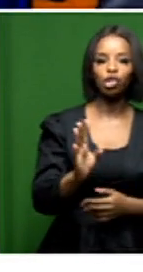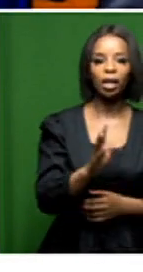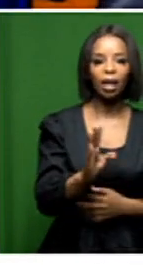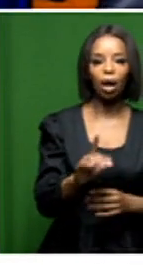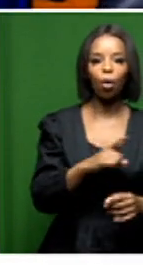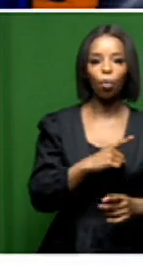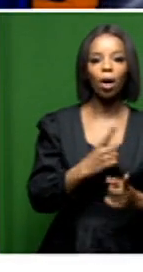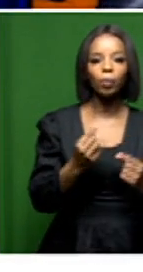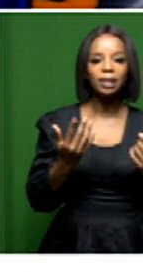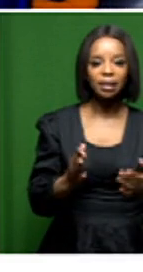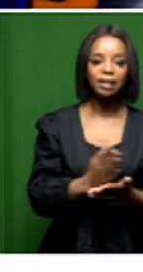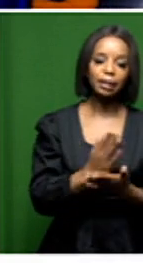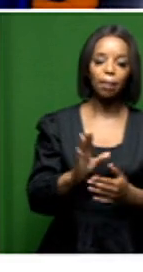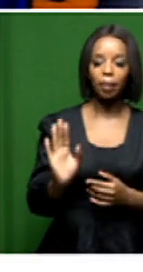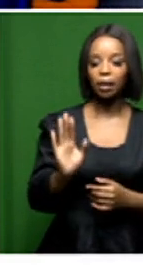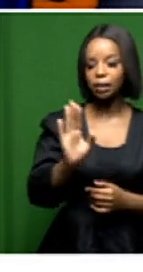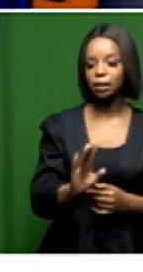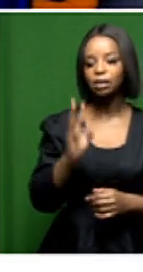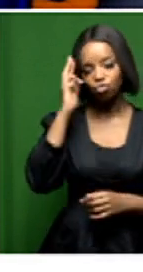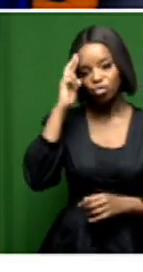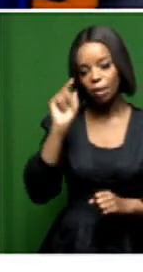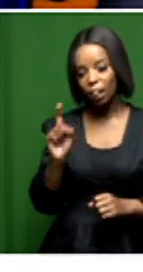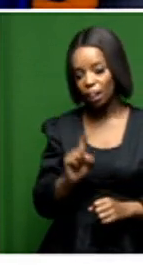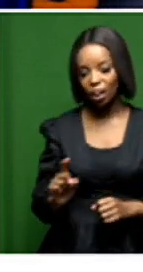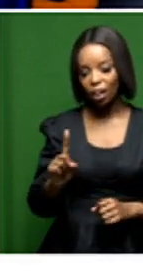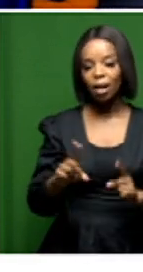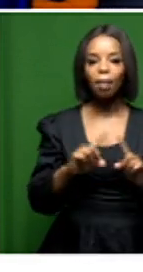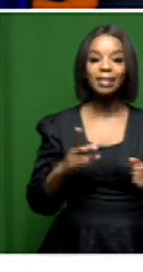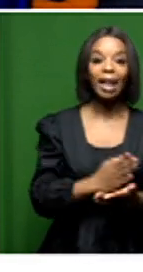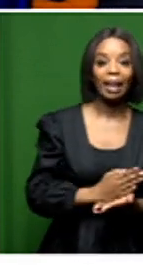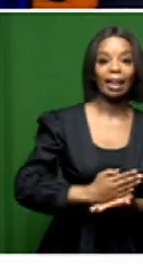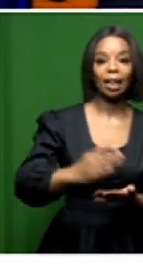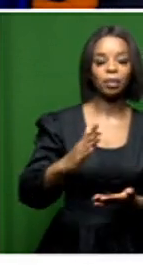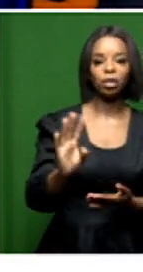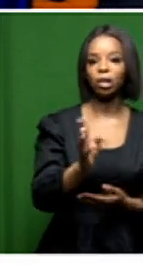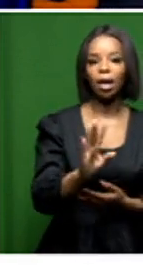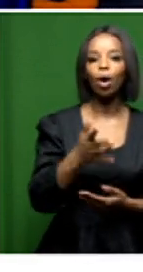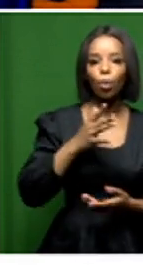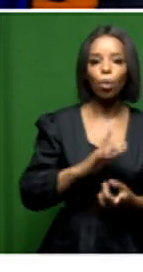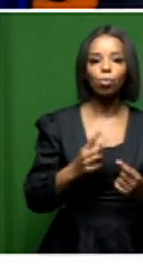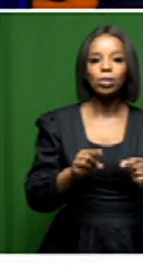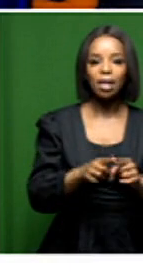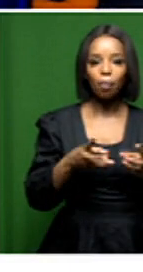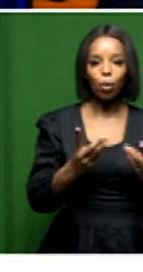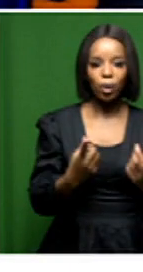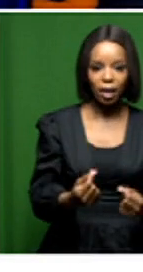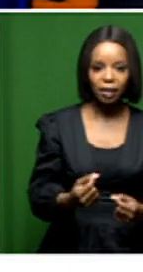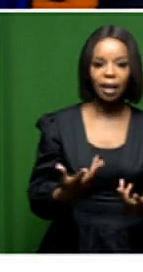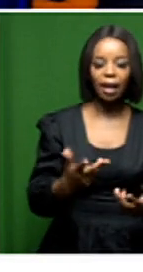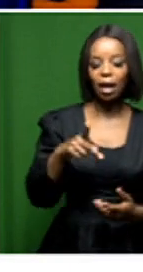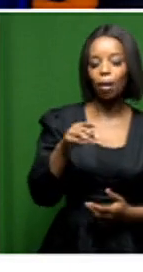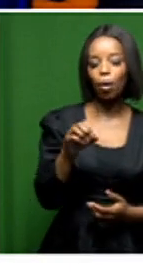that's unreasonable, not necessarily elimination, like we've done with polio and with measles by mass